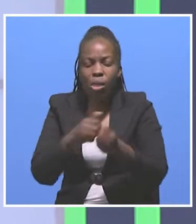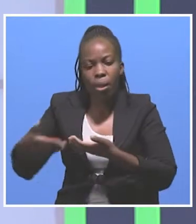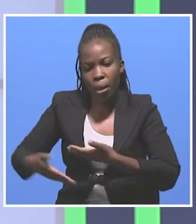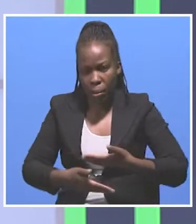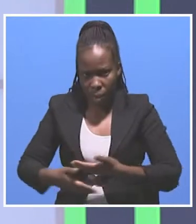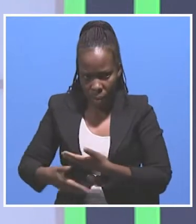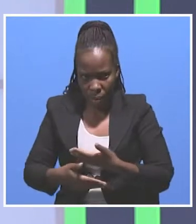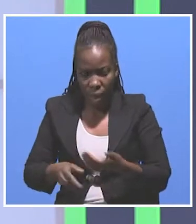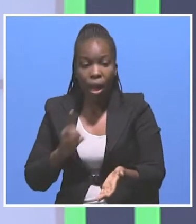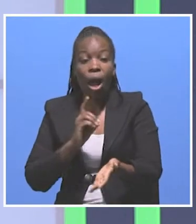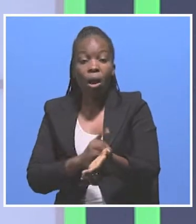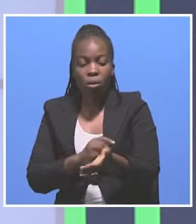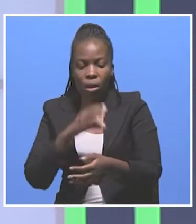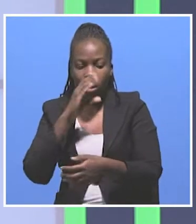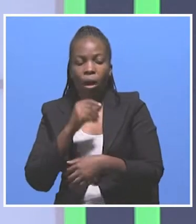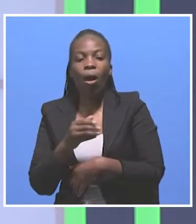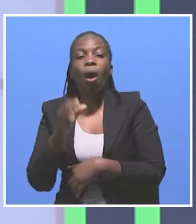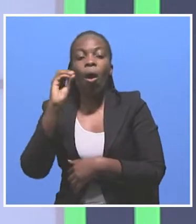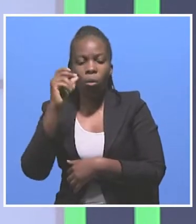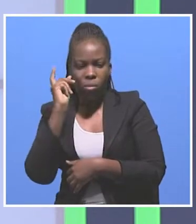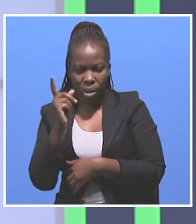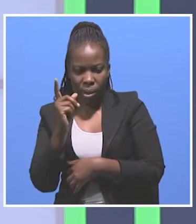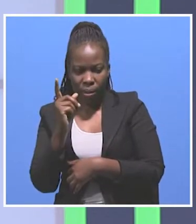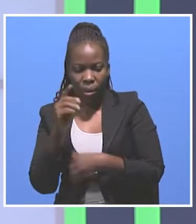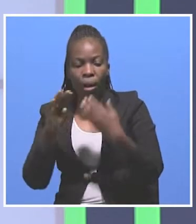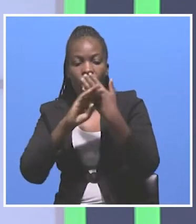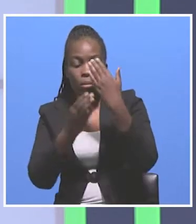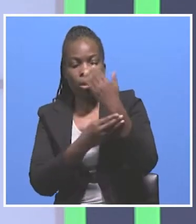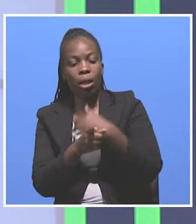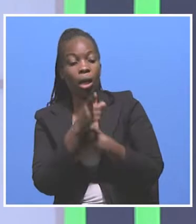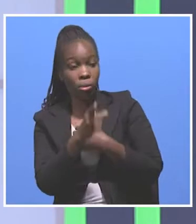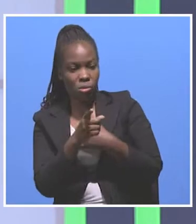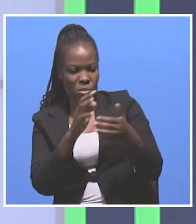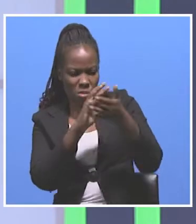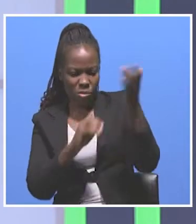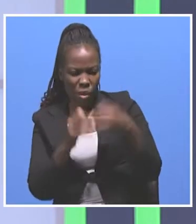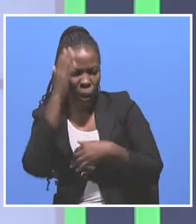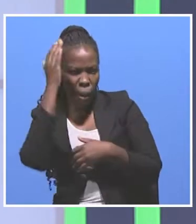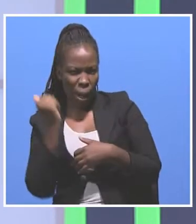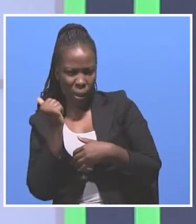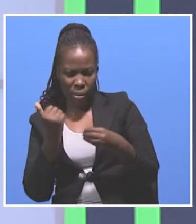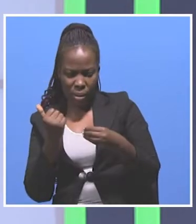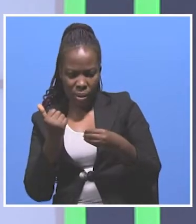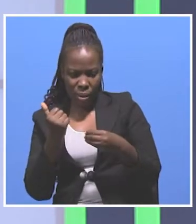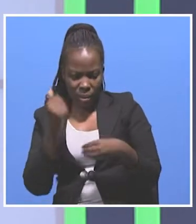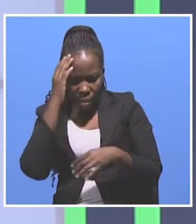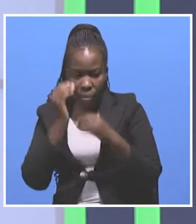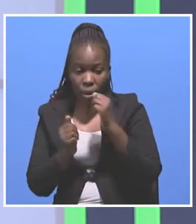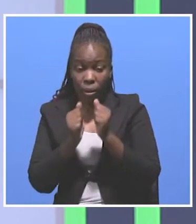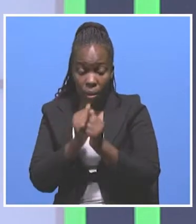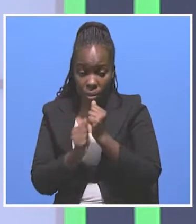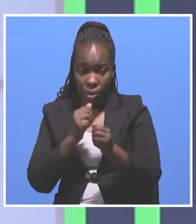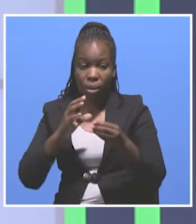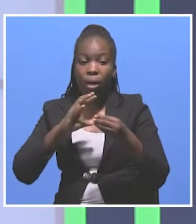okay, we are going to terminate this pregnancy because of the condition you have. I think as we go on, I will give